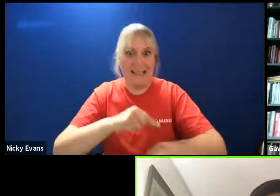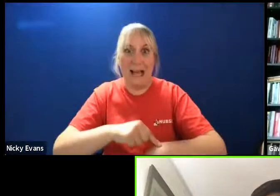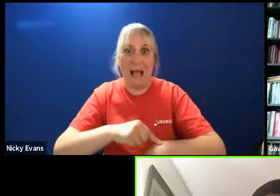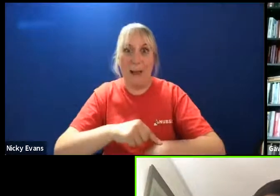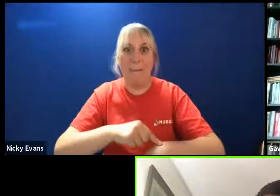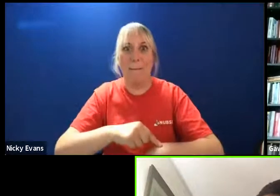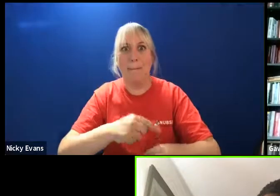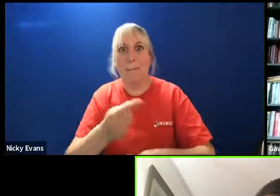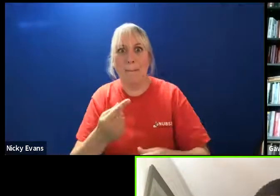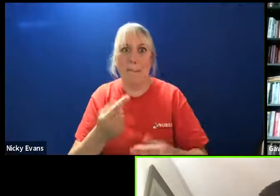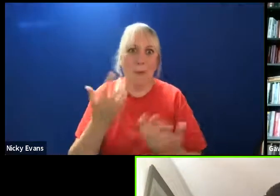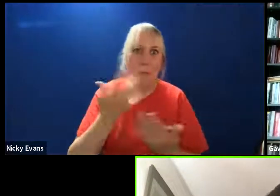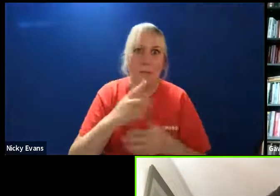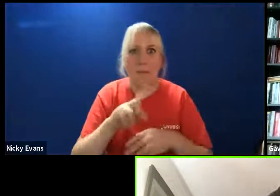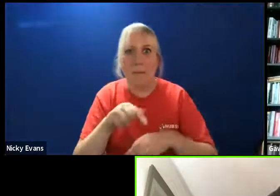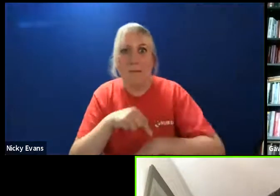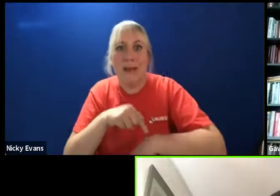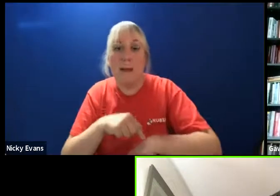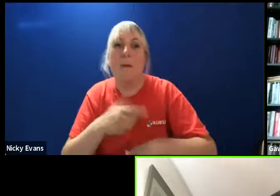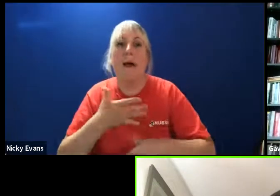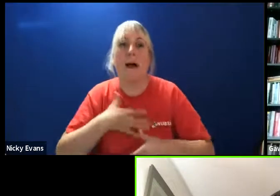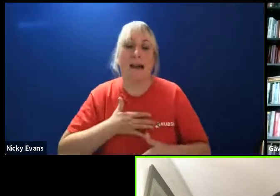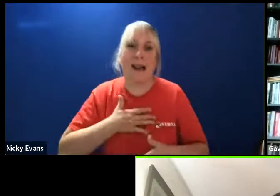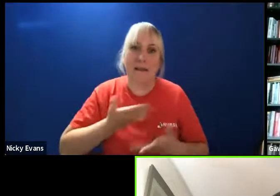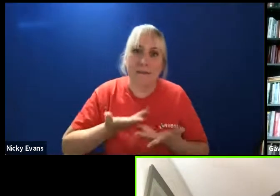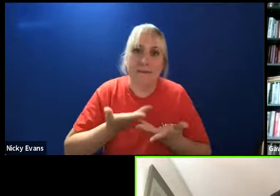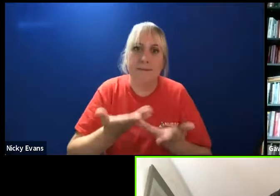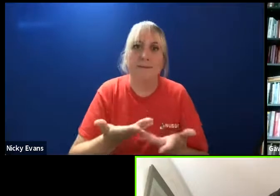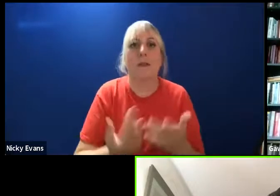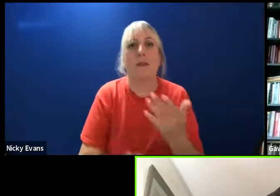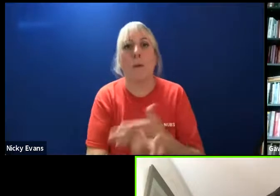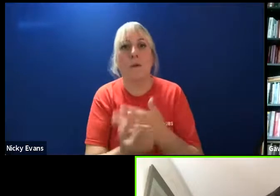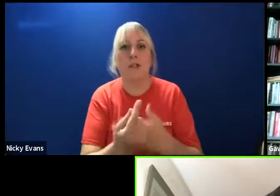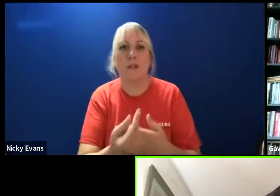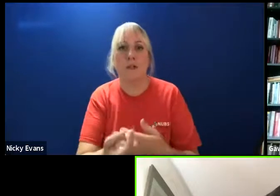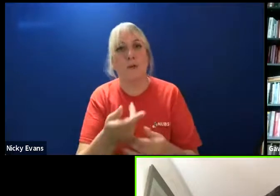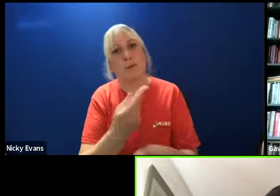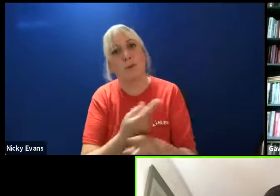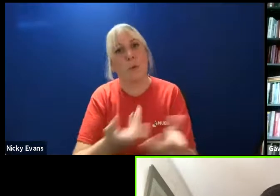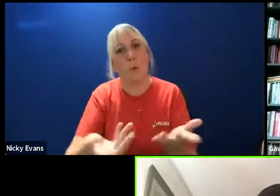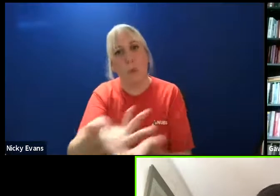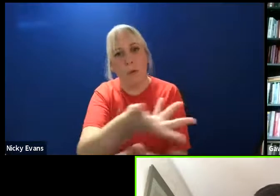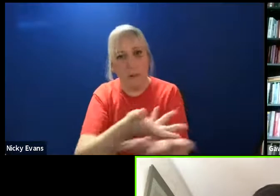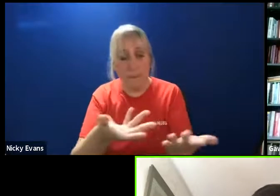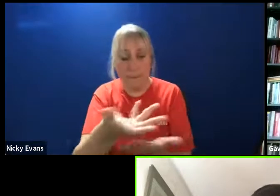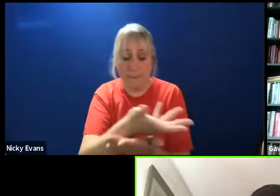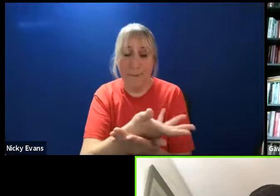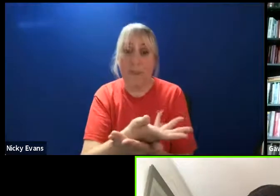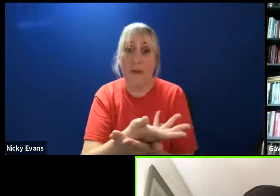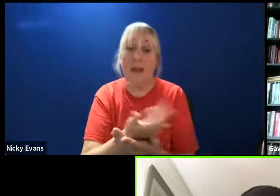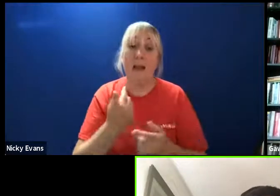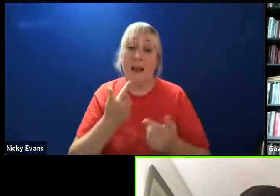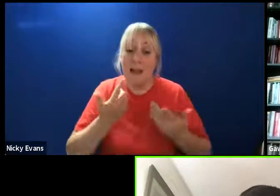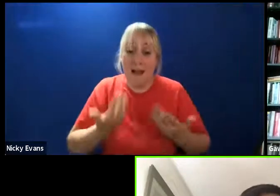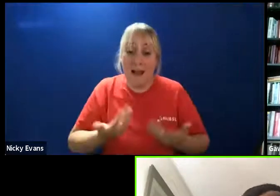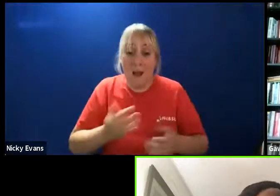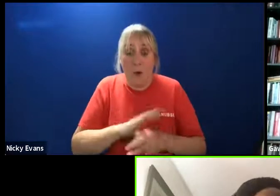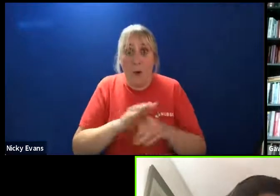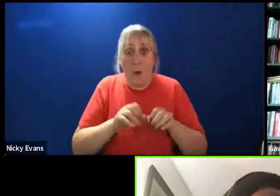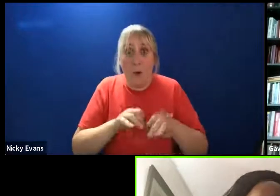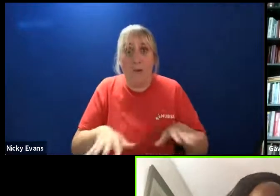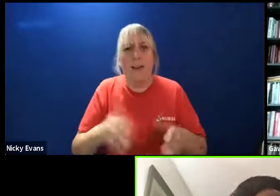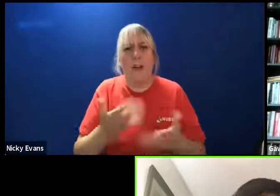time to people to talk. During this time, many of us have begun to reflect on what